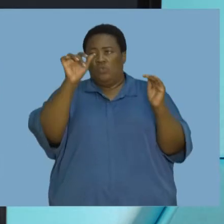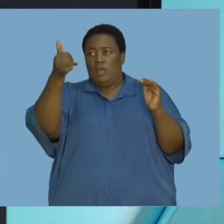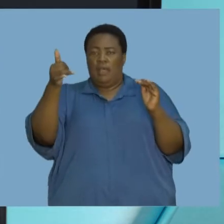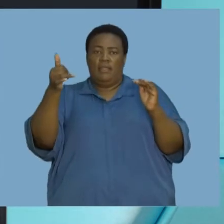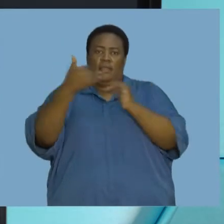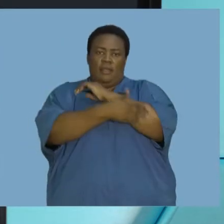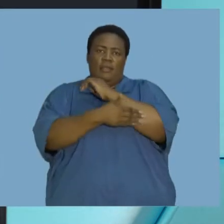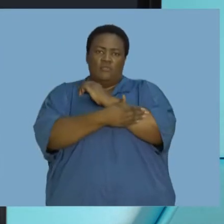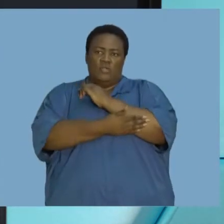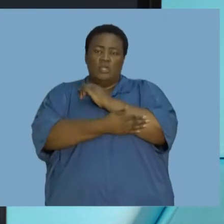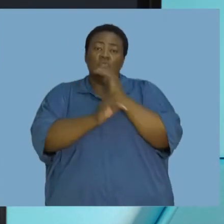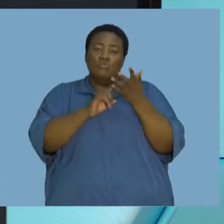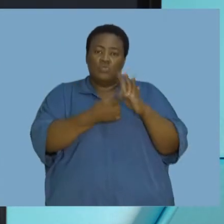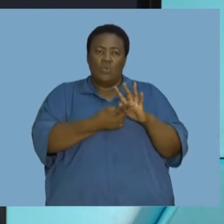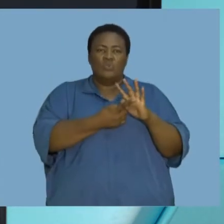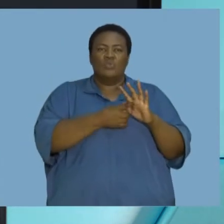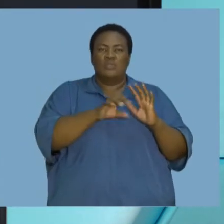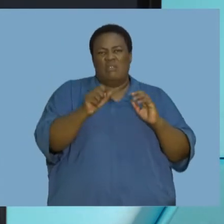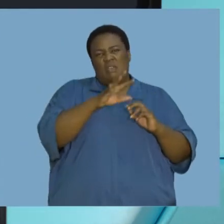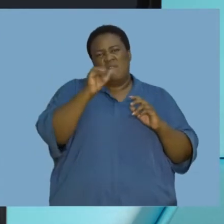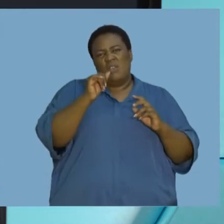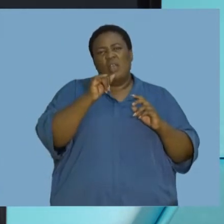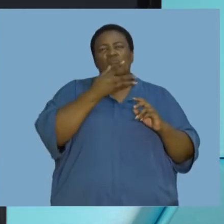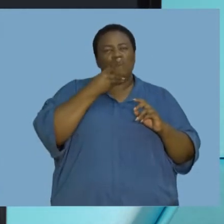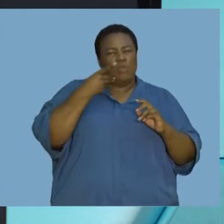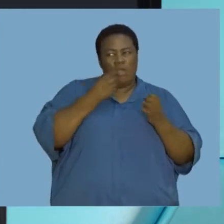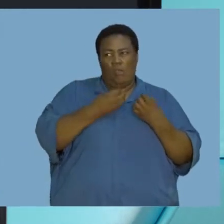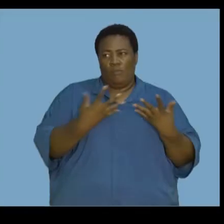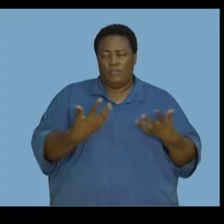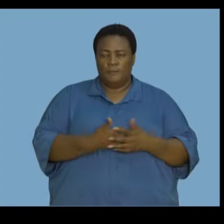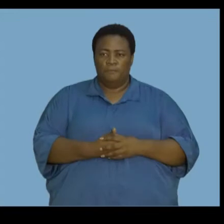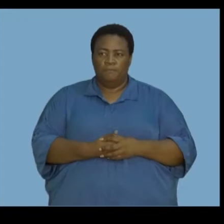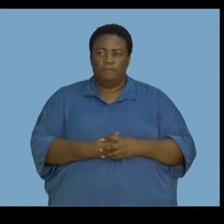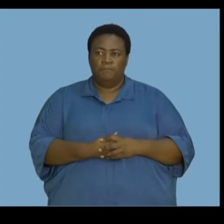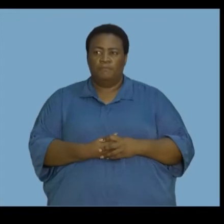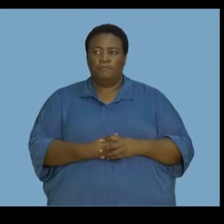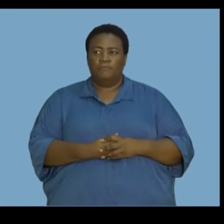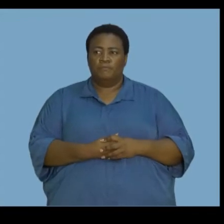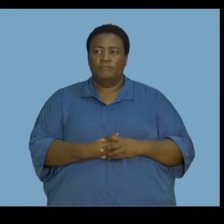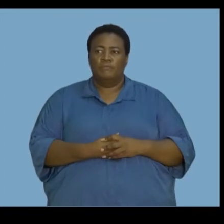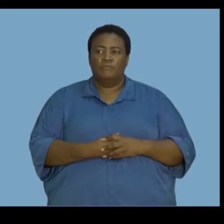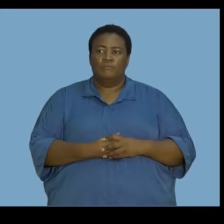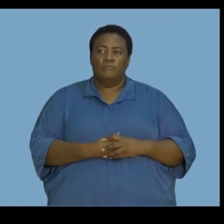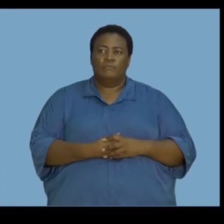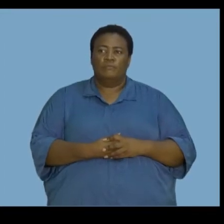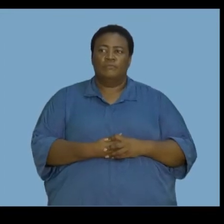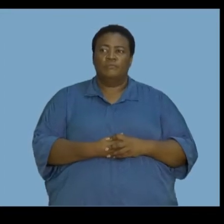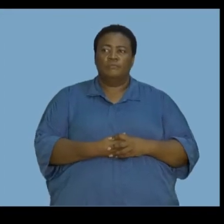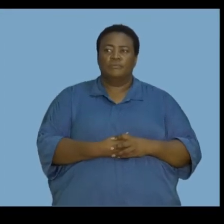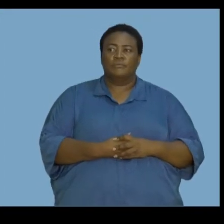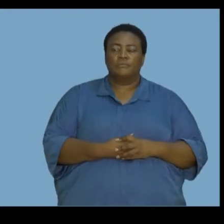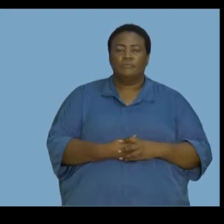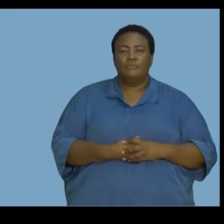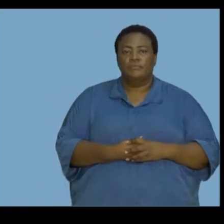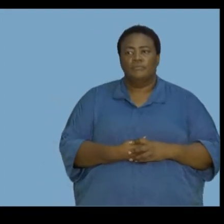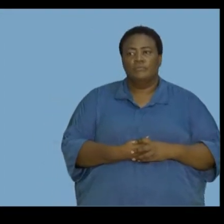how dry our country is and how much of water is available to South Africa. Okay, piped water